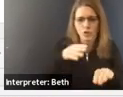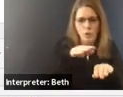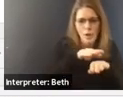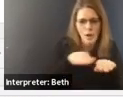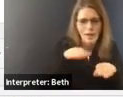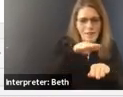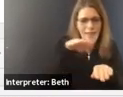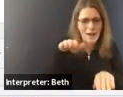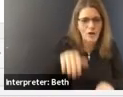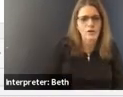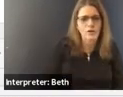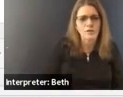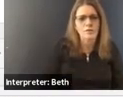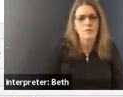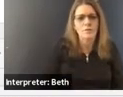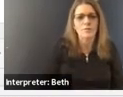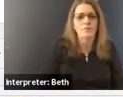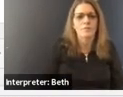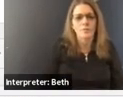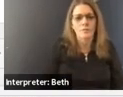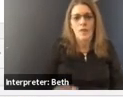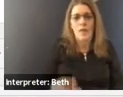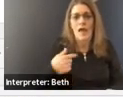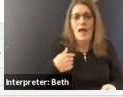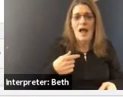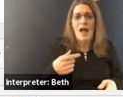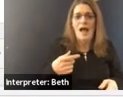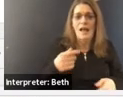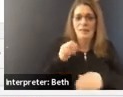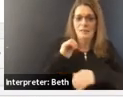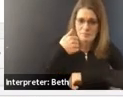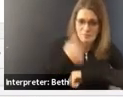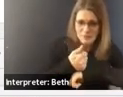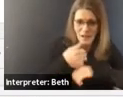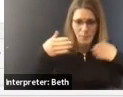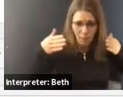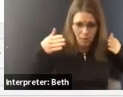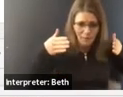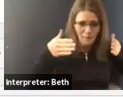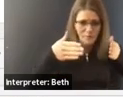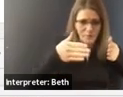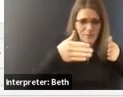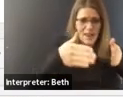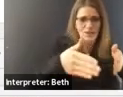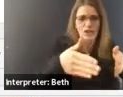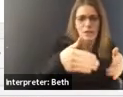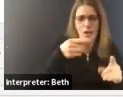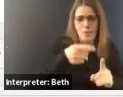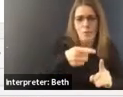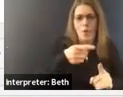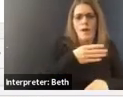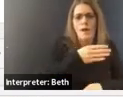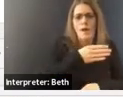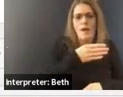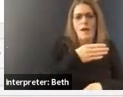my vanishing point and my layout. This is pure and simple